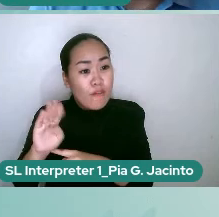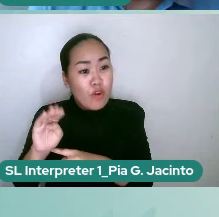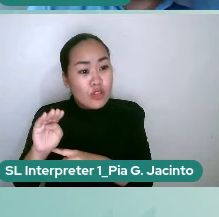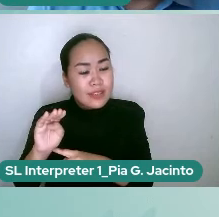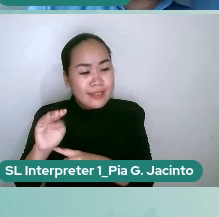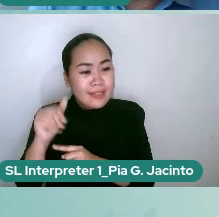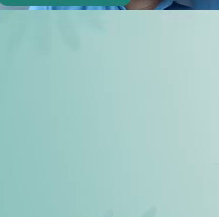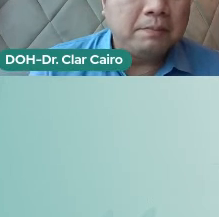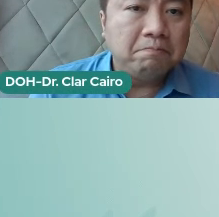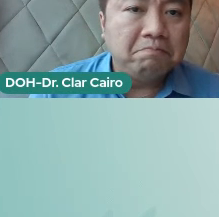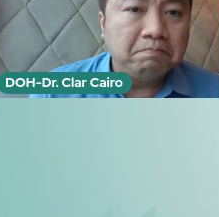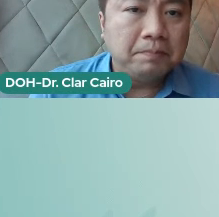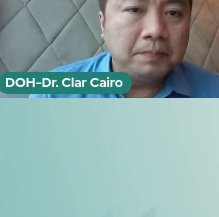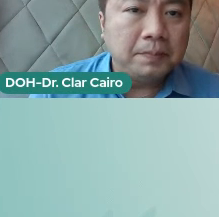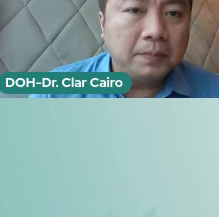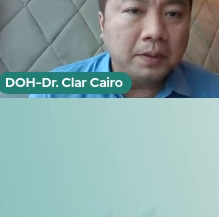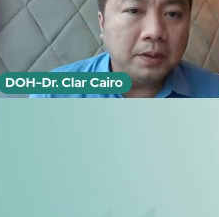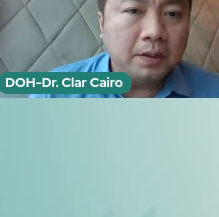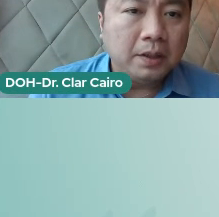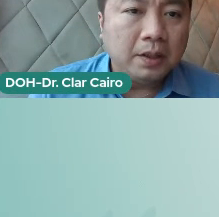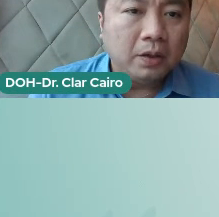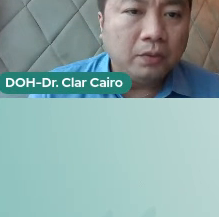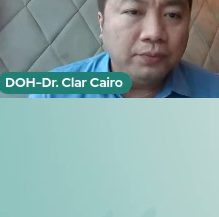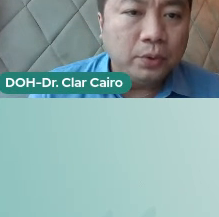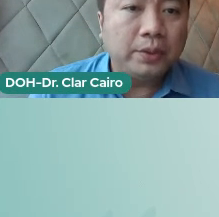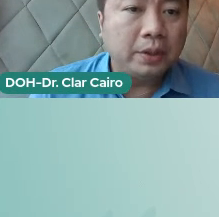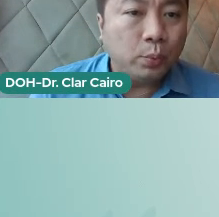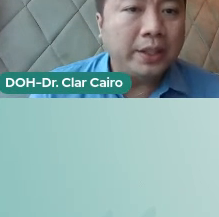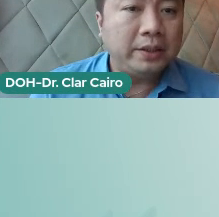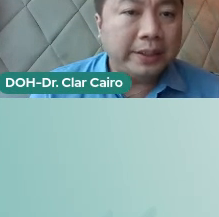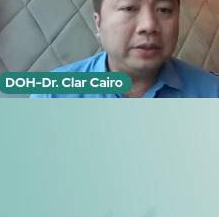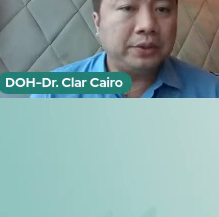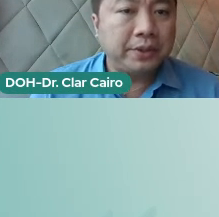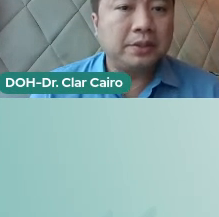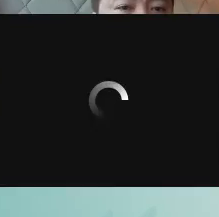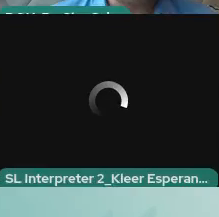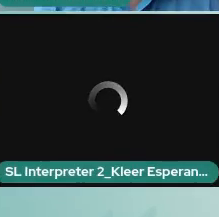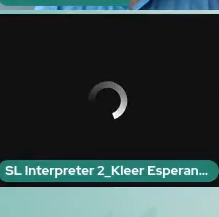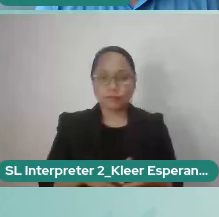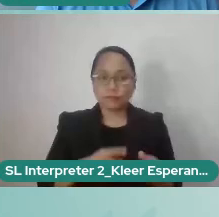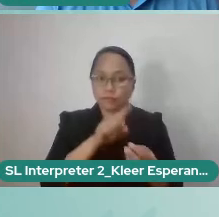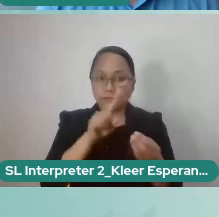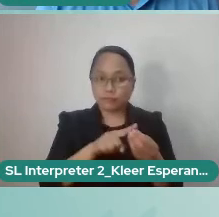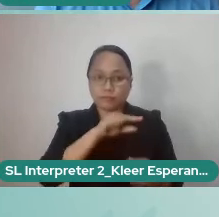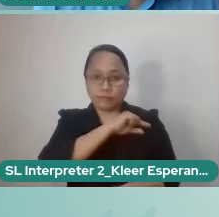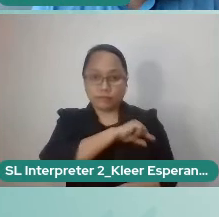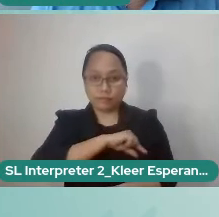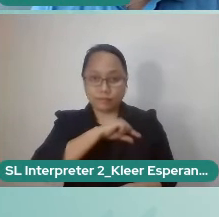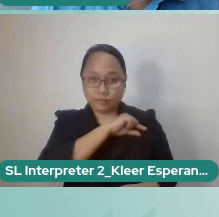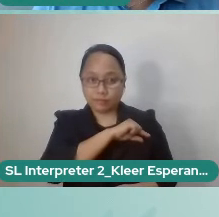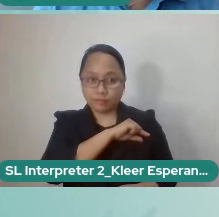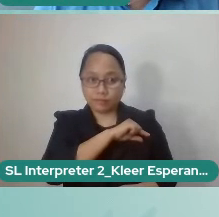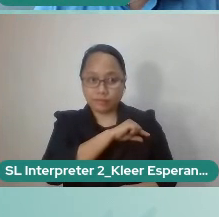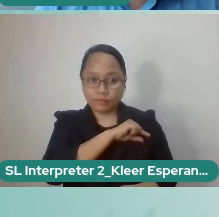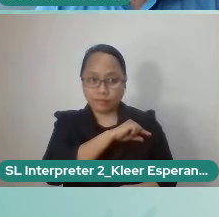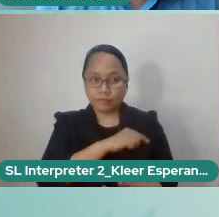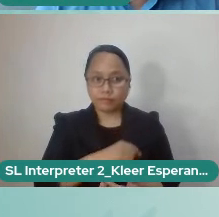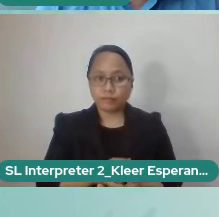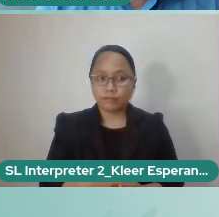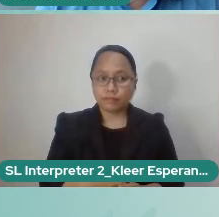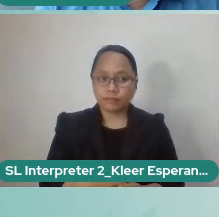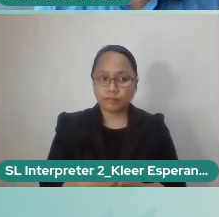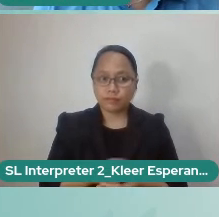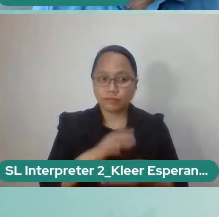girls, um, fewer than 1 in 10 girls have received their final